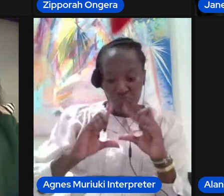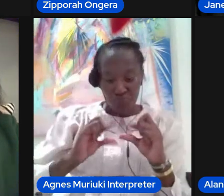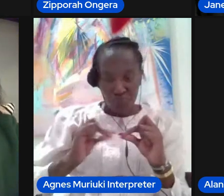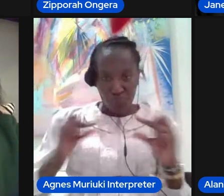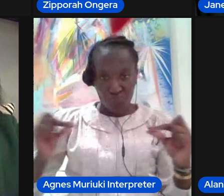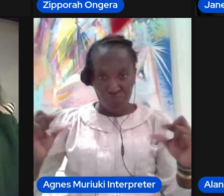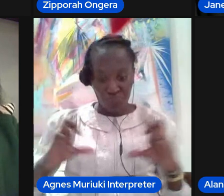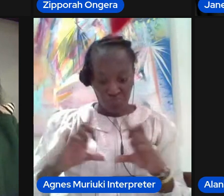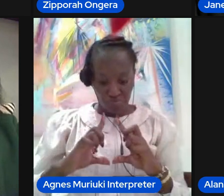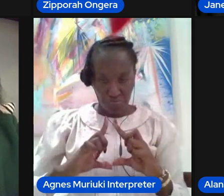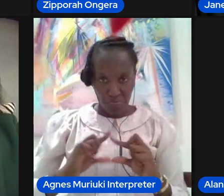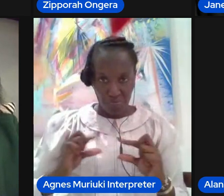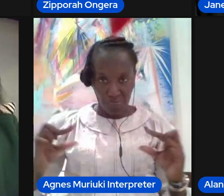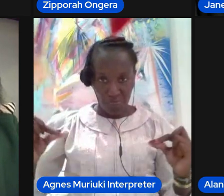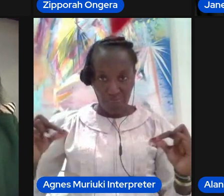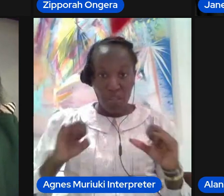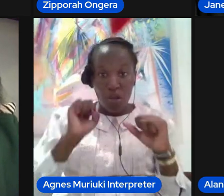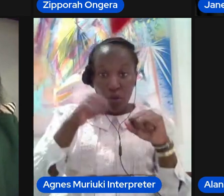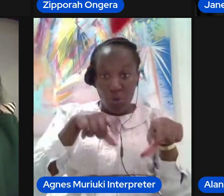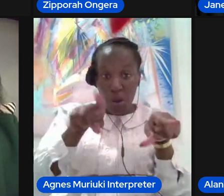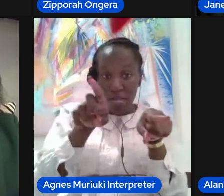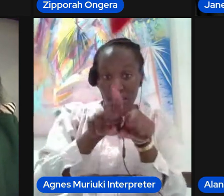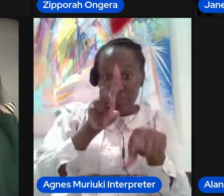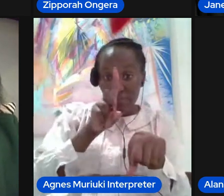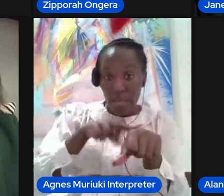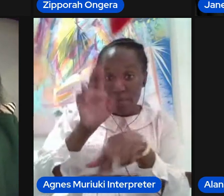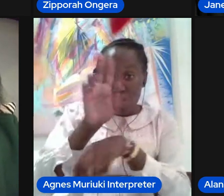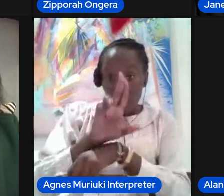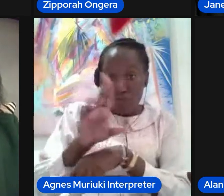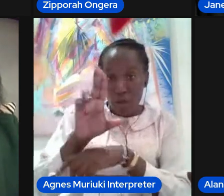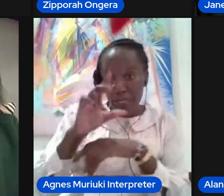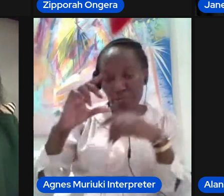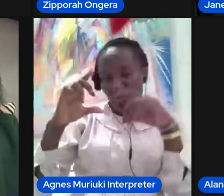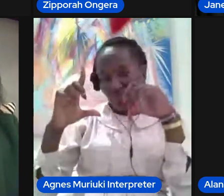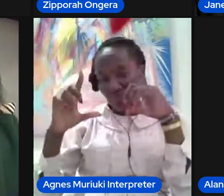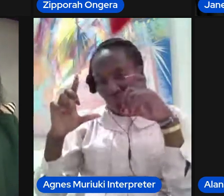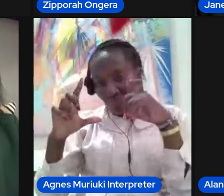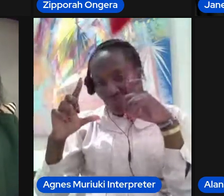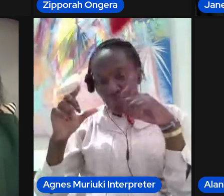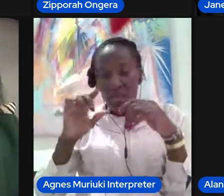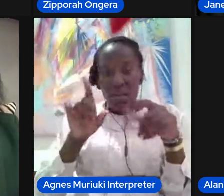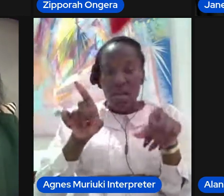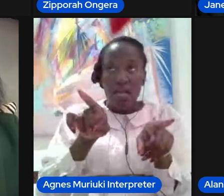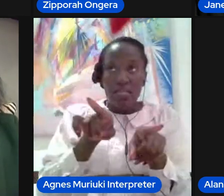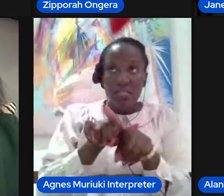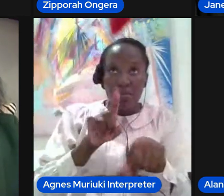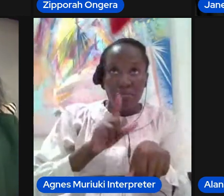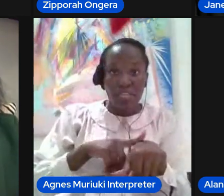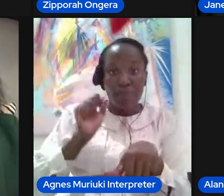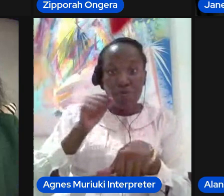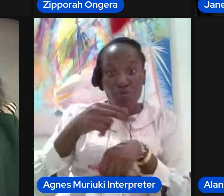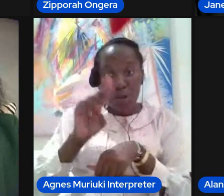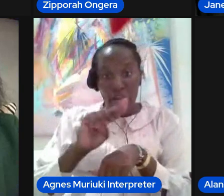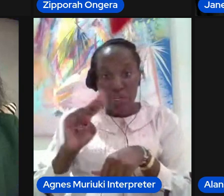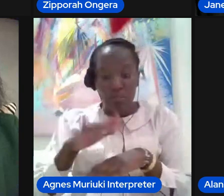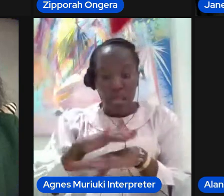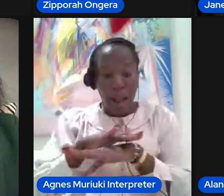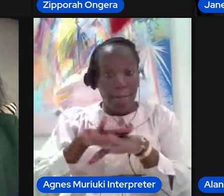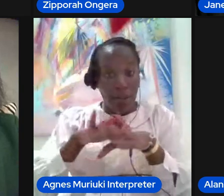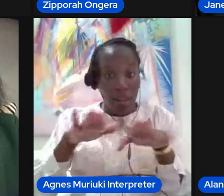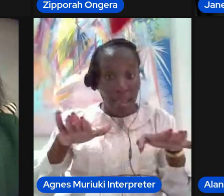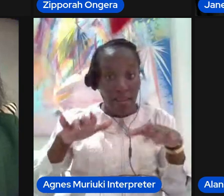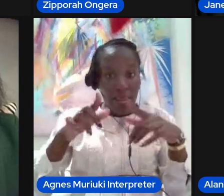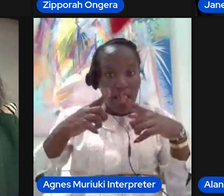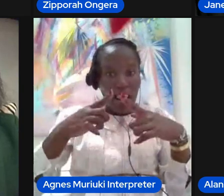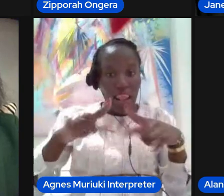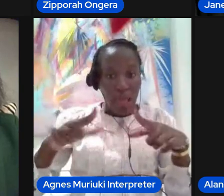providing alt text on images, and using even plain language where it is